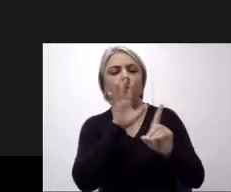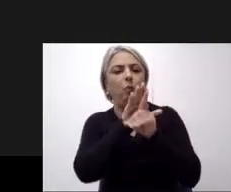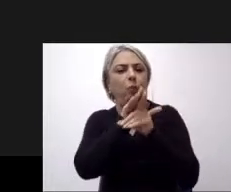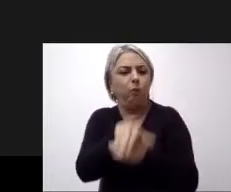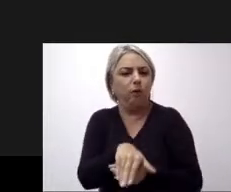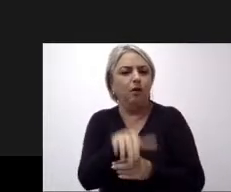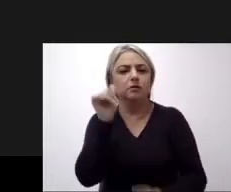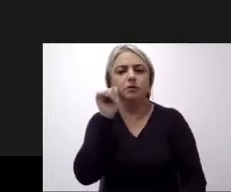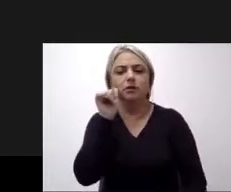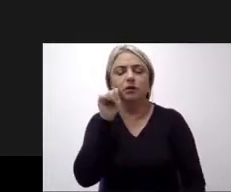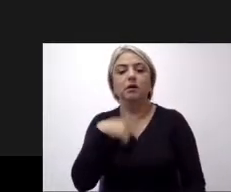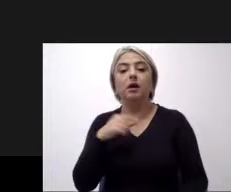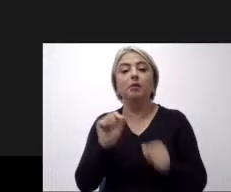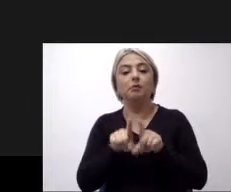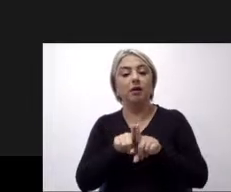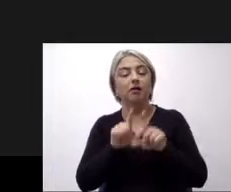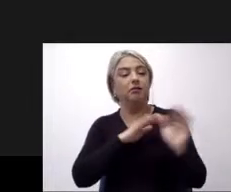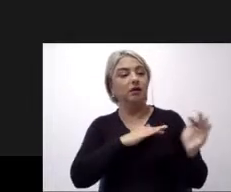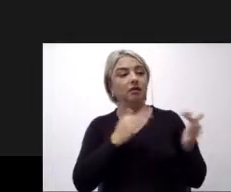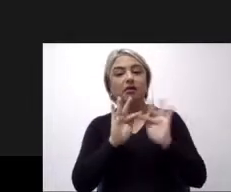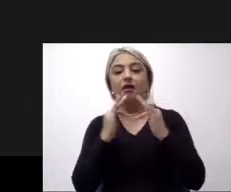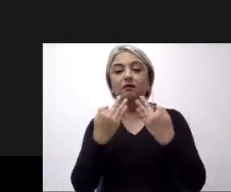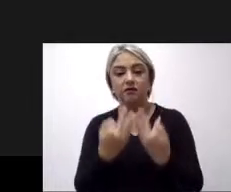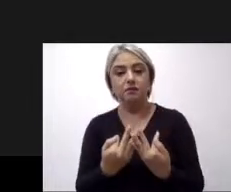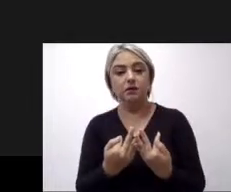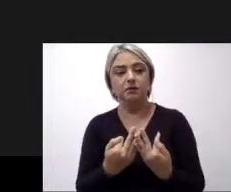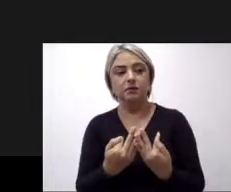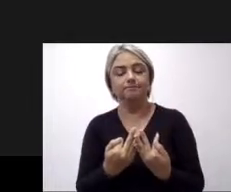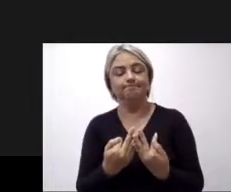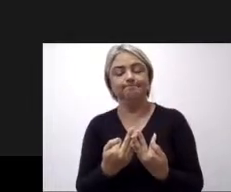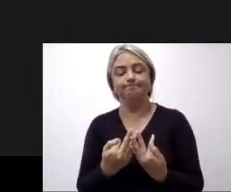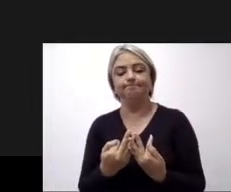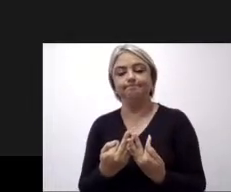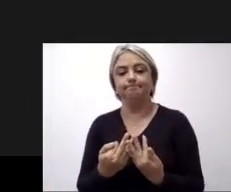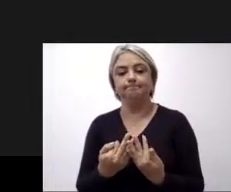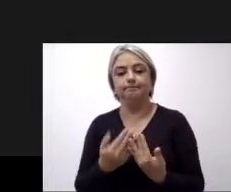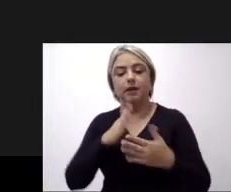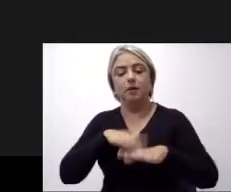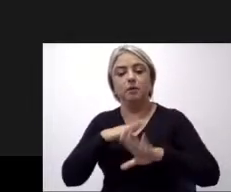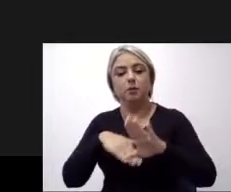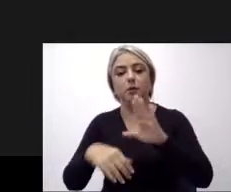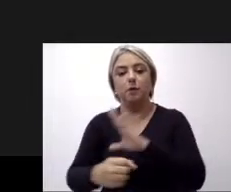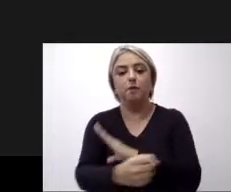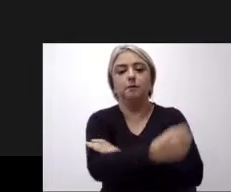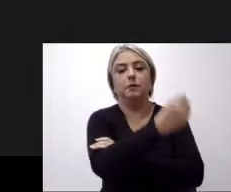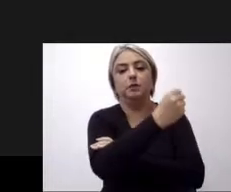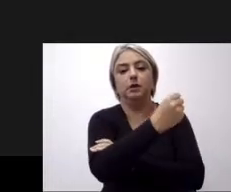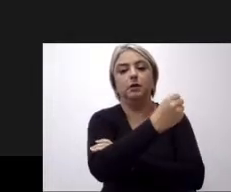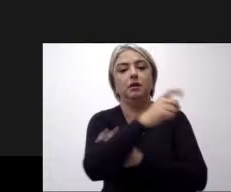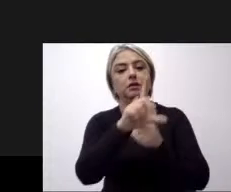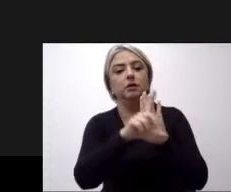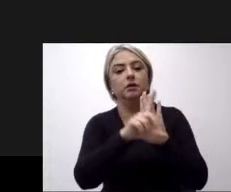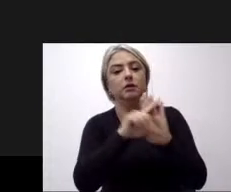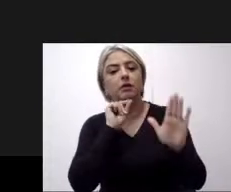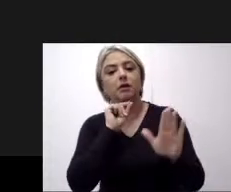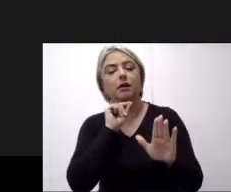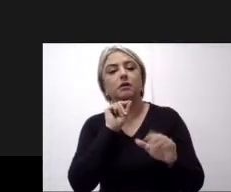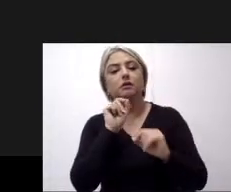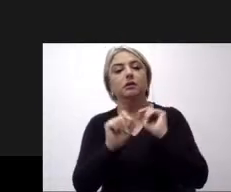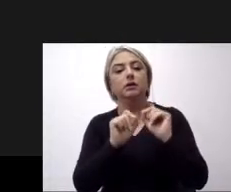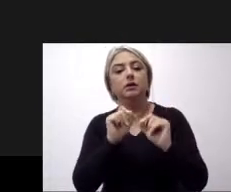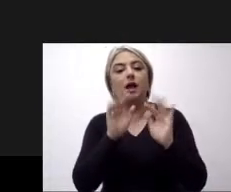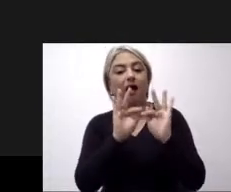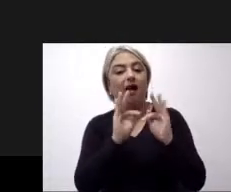family itself. Feminist movements have highlighted the fact that the family and the couple can